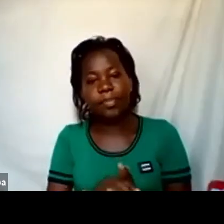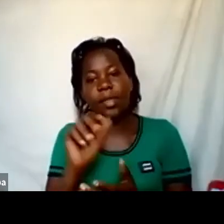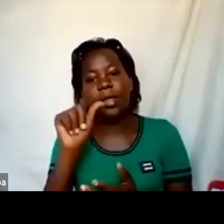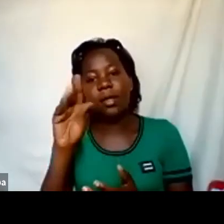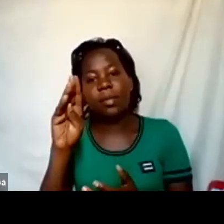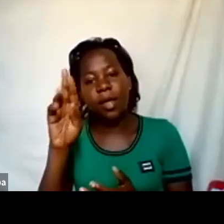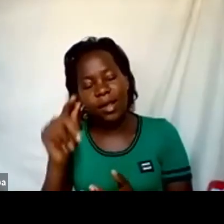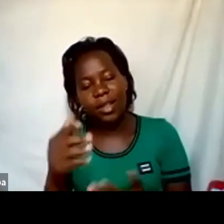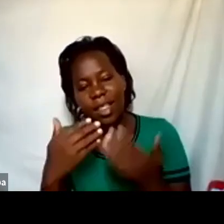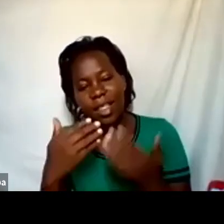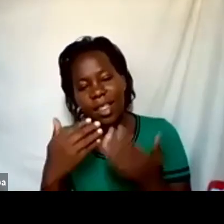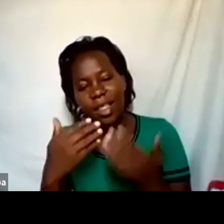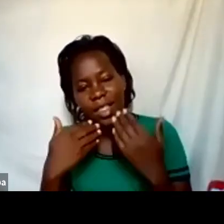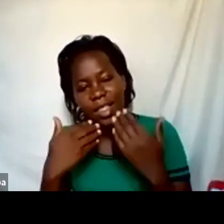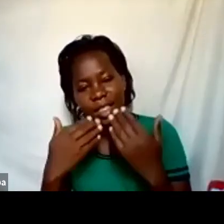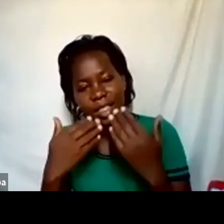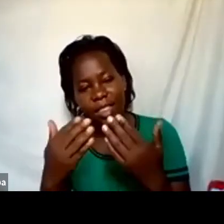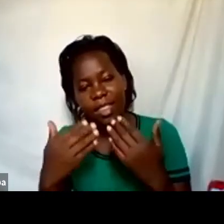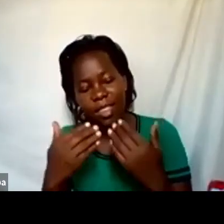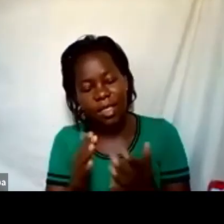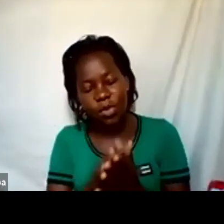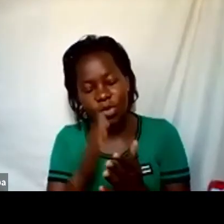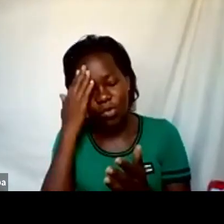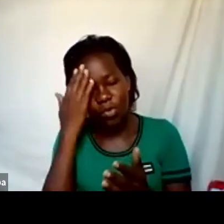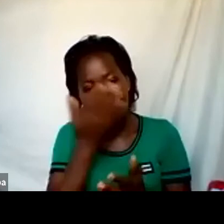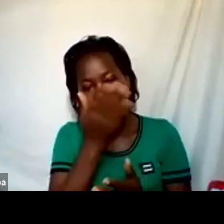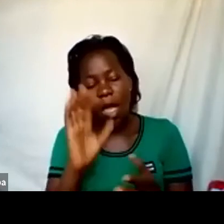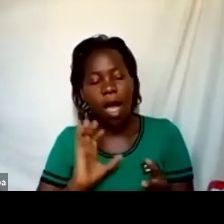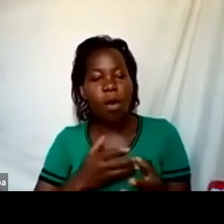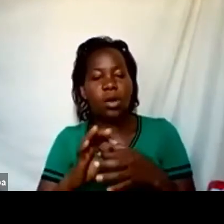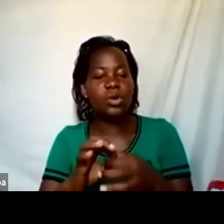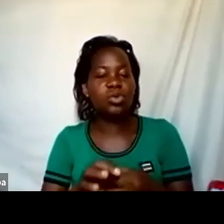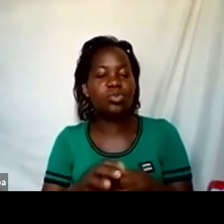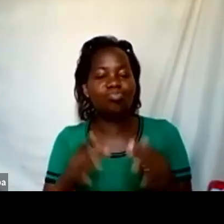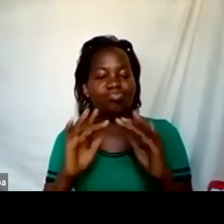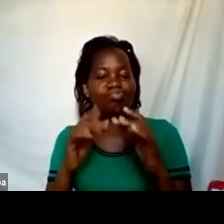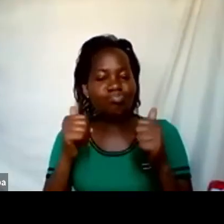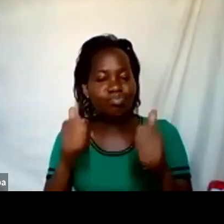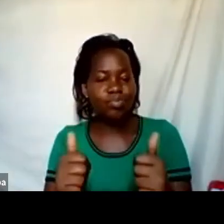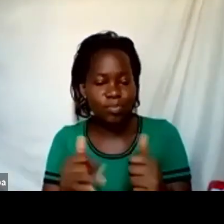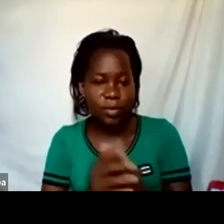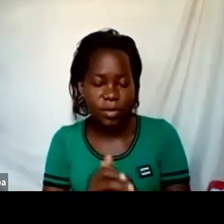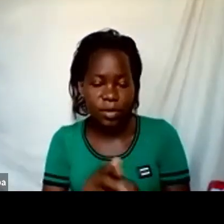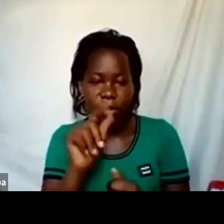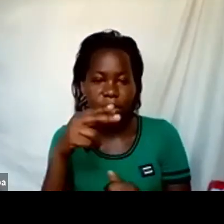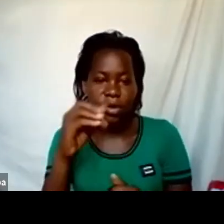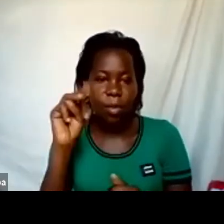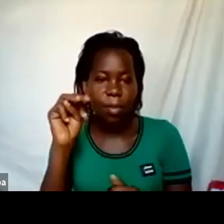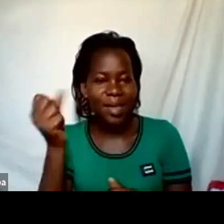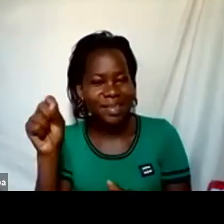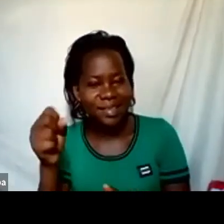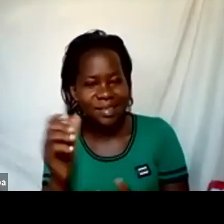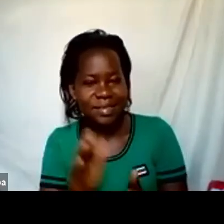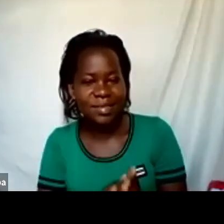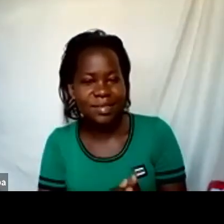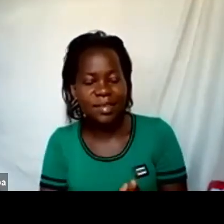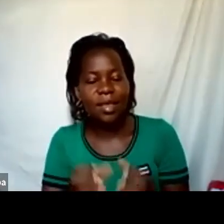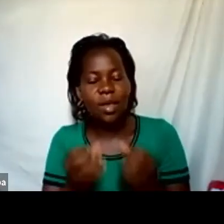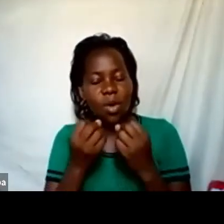for making sure that our connections remain online. Thomas, thank you very much for ensuring that all the live streaming